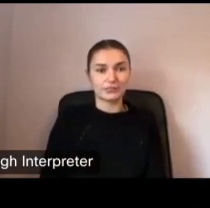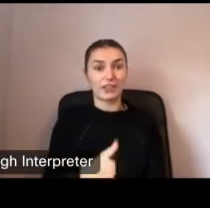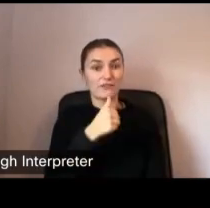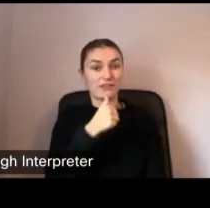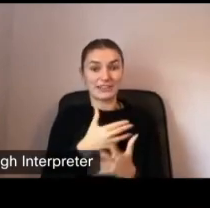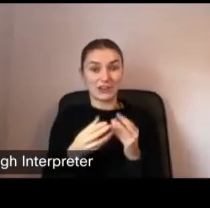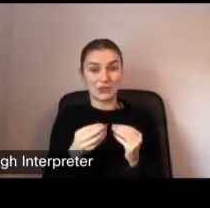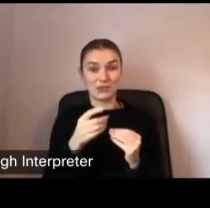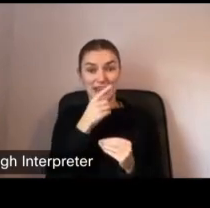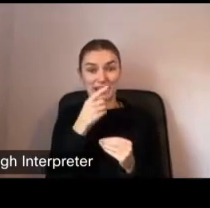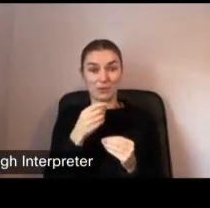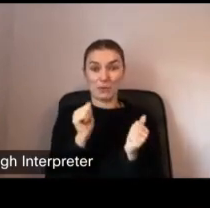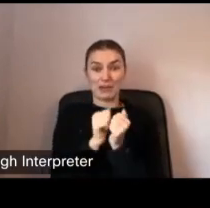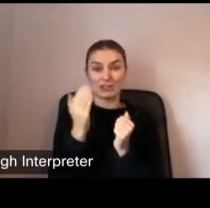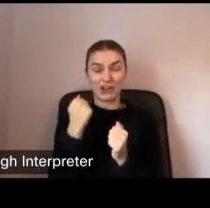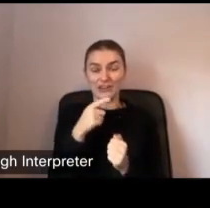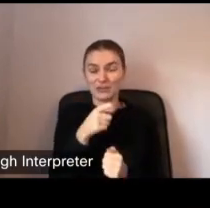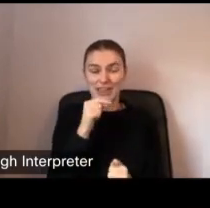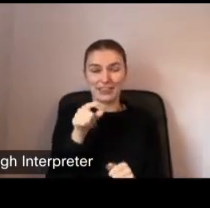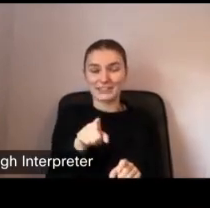we met earlier. So